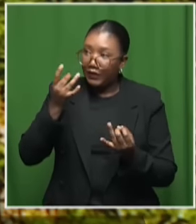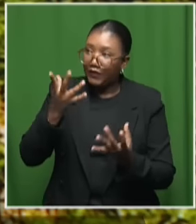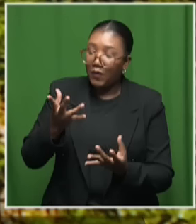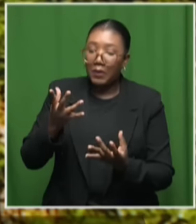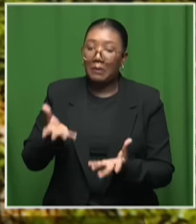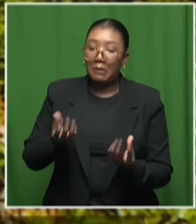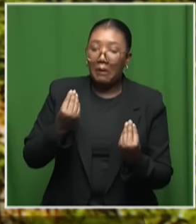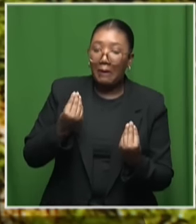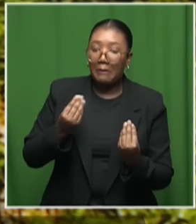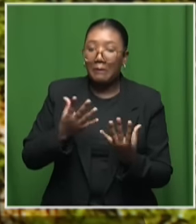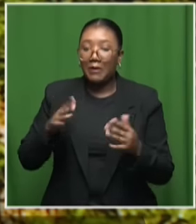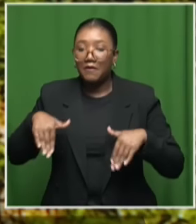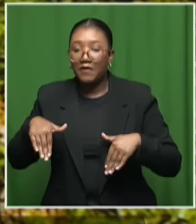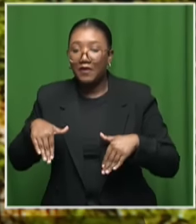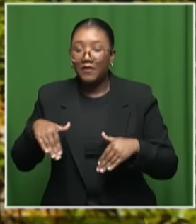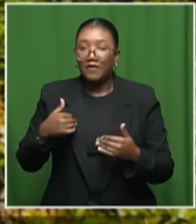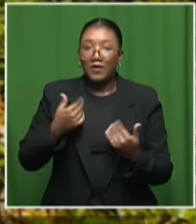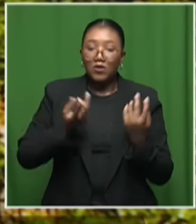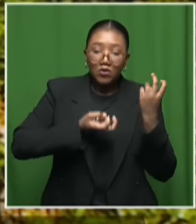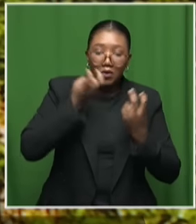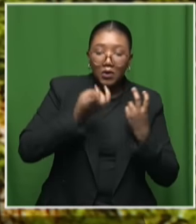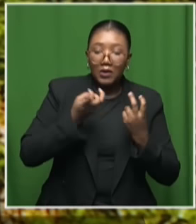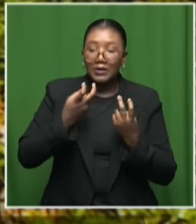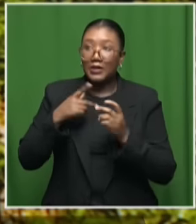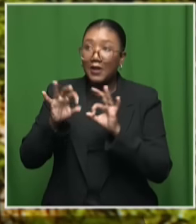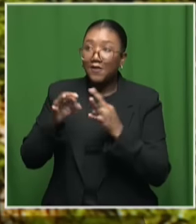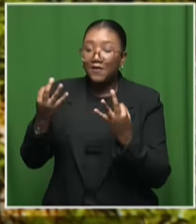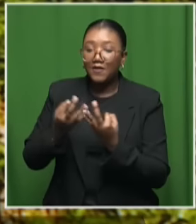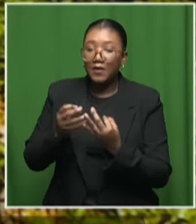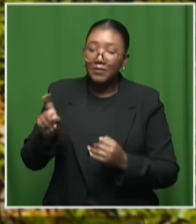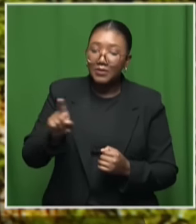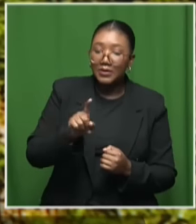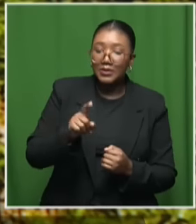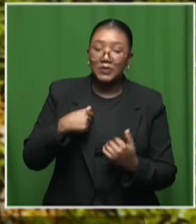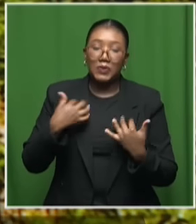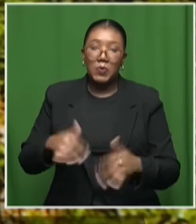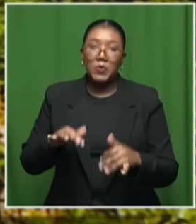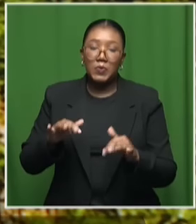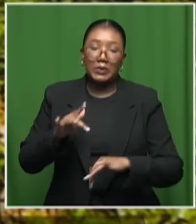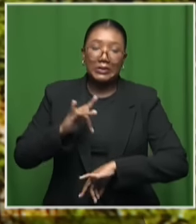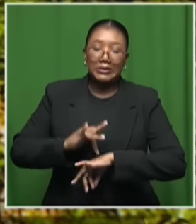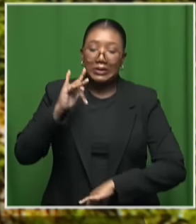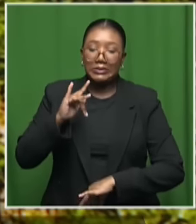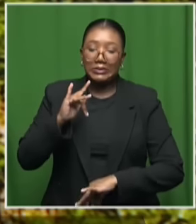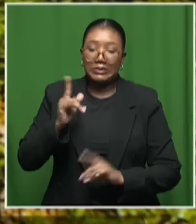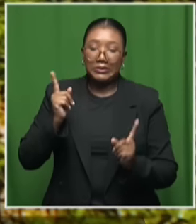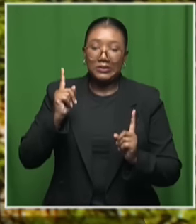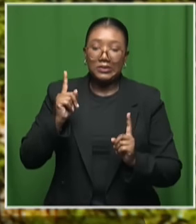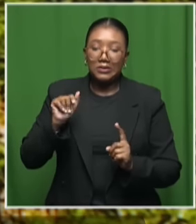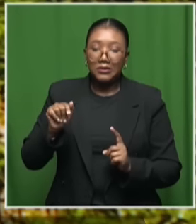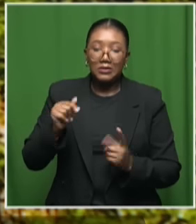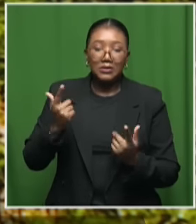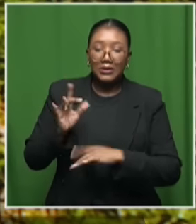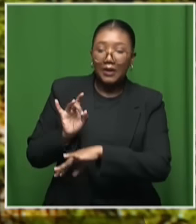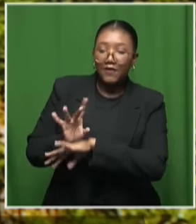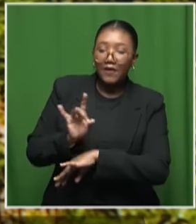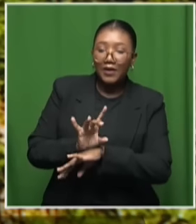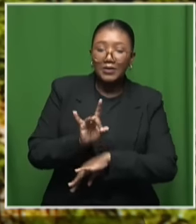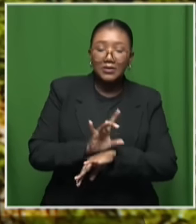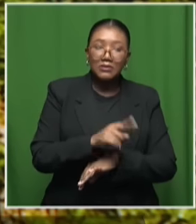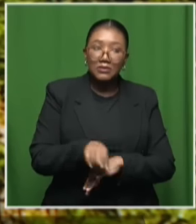urgency of obviously finding or recovering their loved ones with the sensitivity of the matter as well? And as we conclude, what advice do you